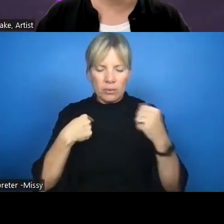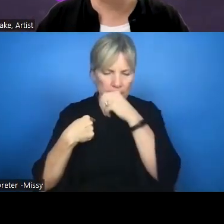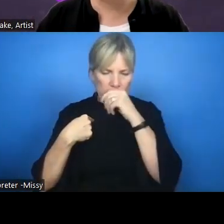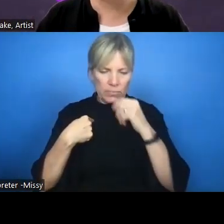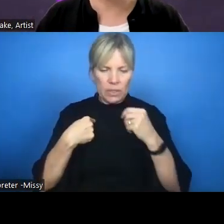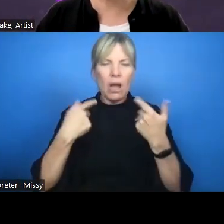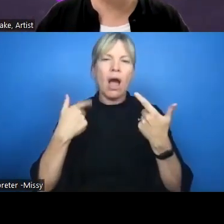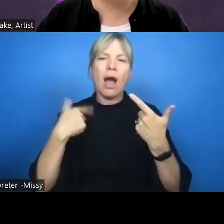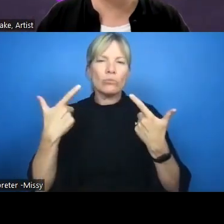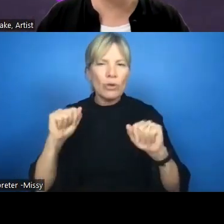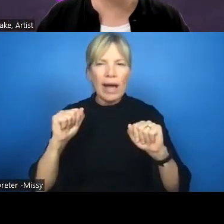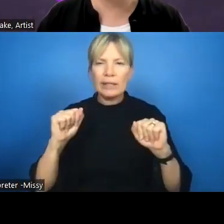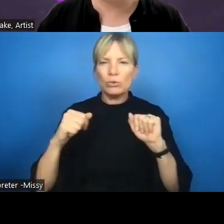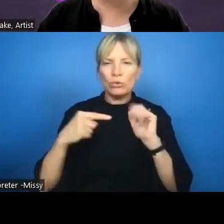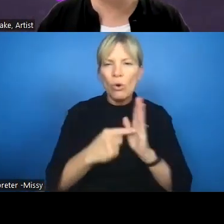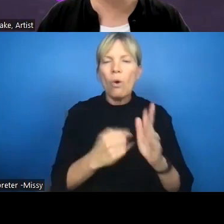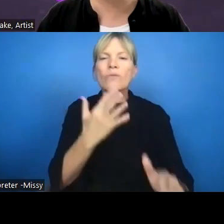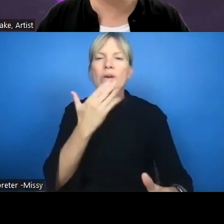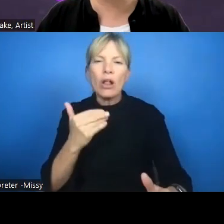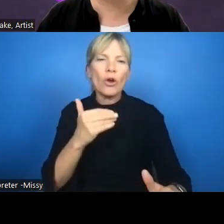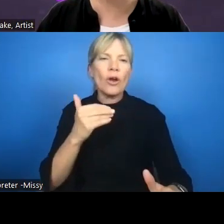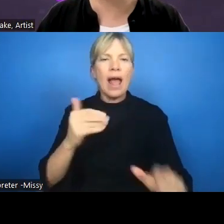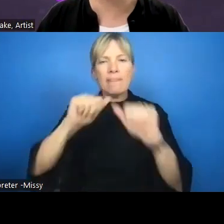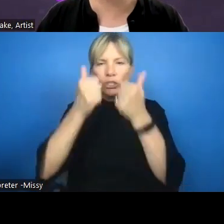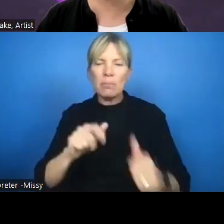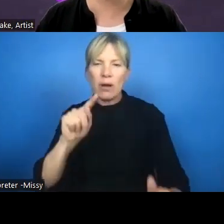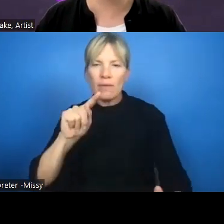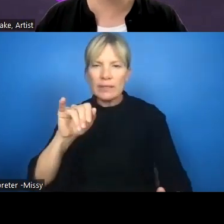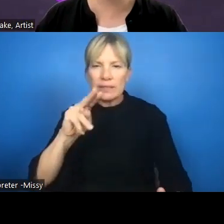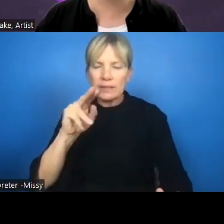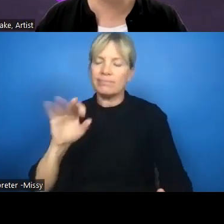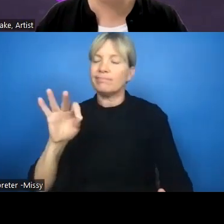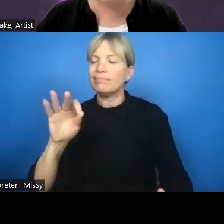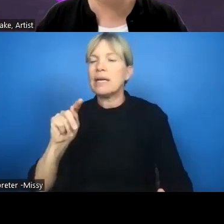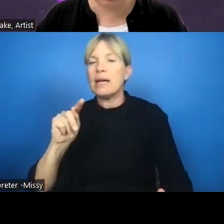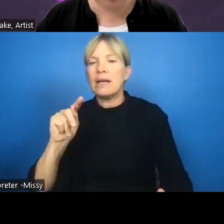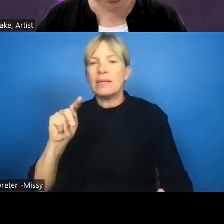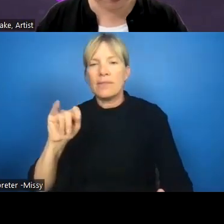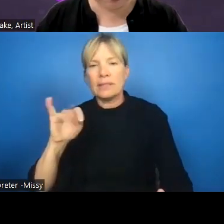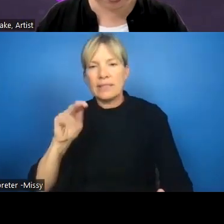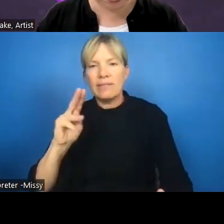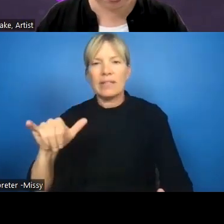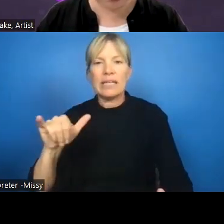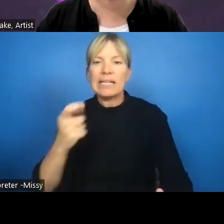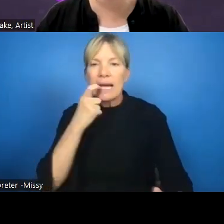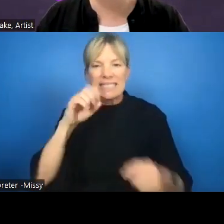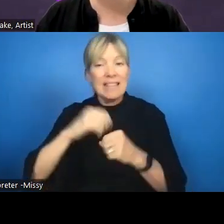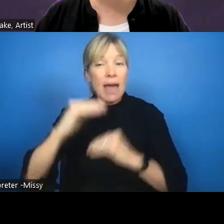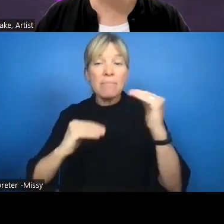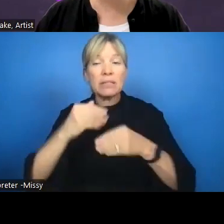the color and shape of the Tiffany glass, original Tiffany glass in the building.